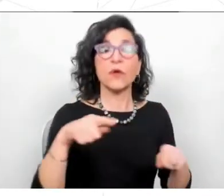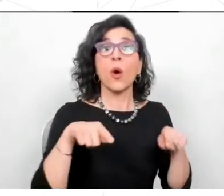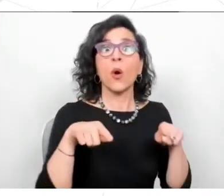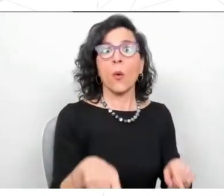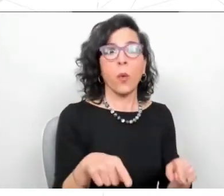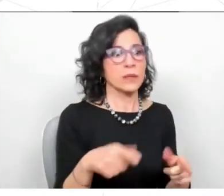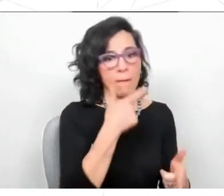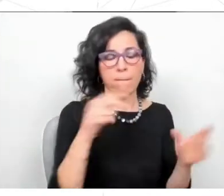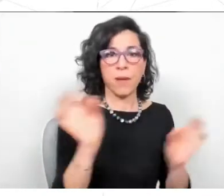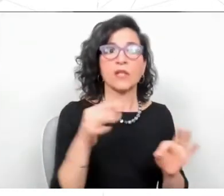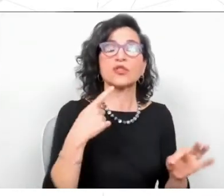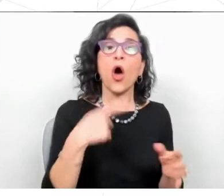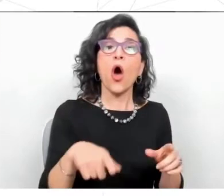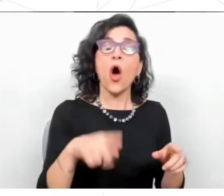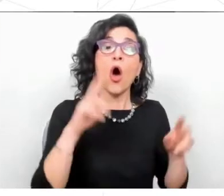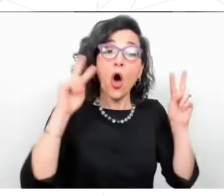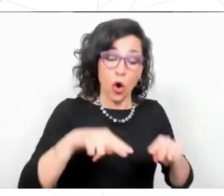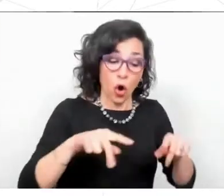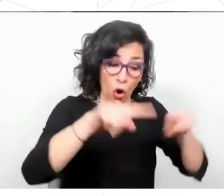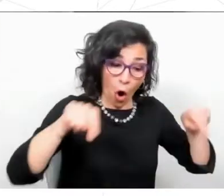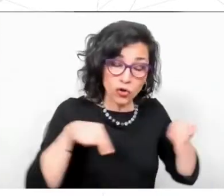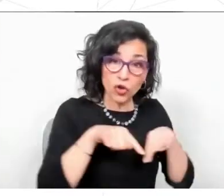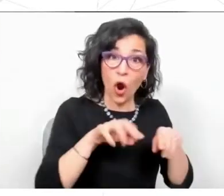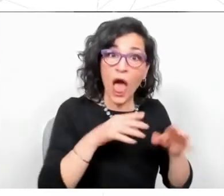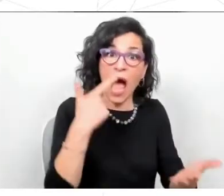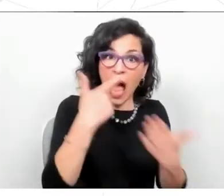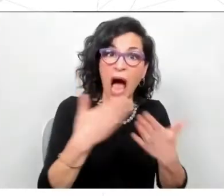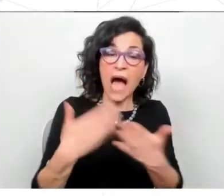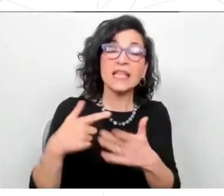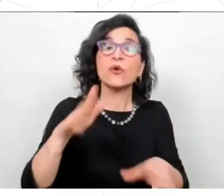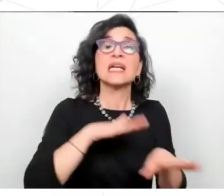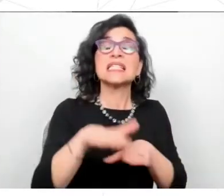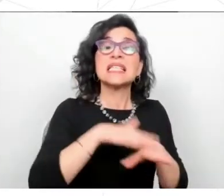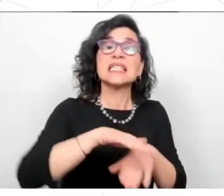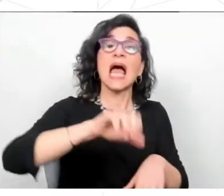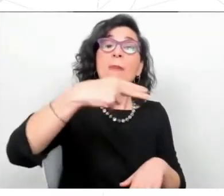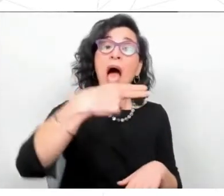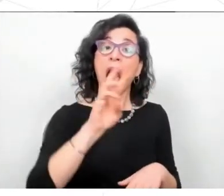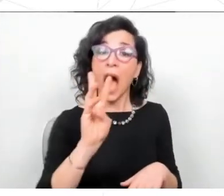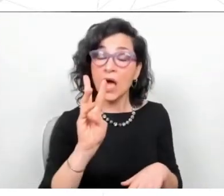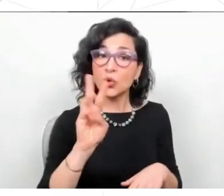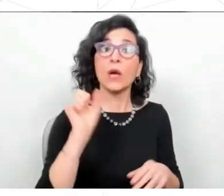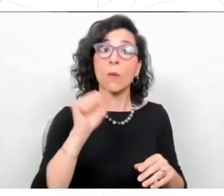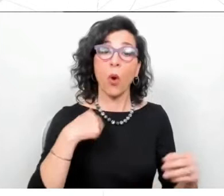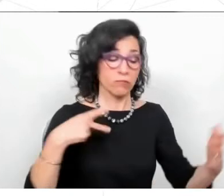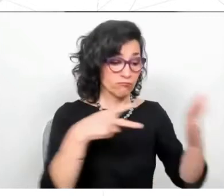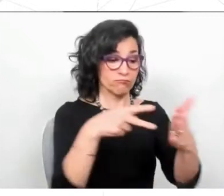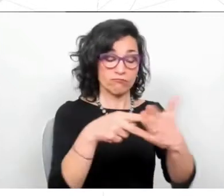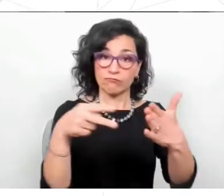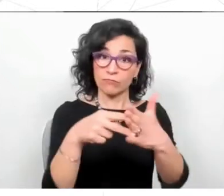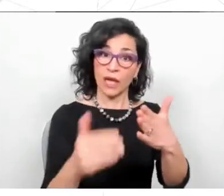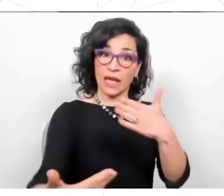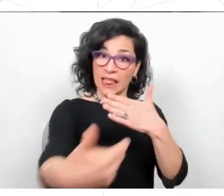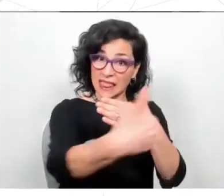That's the power and the beauty of having the adaptive controller in a hardware system that we literally can plug switches into in the back, as we have here, and then